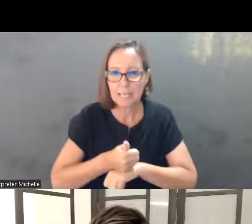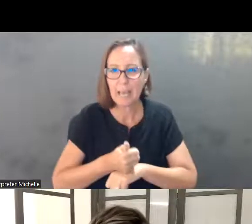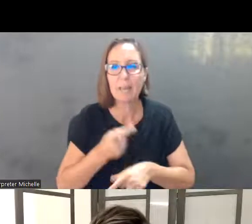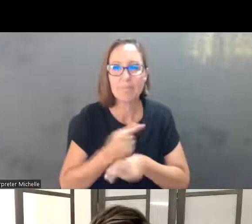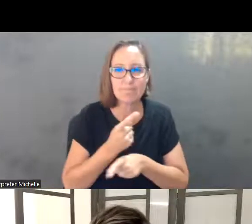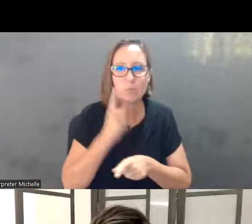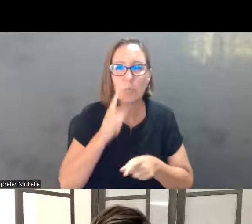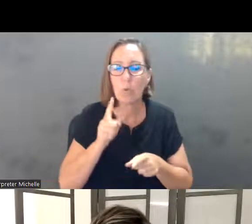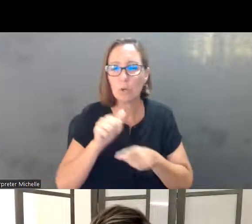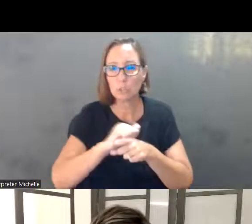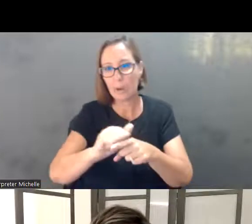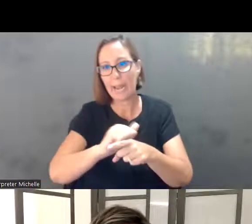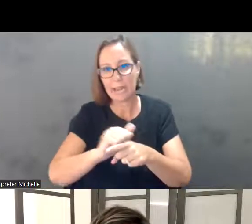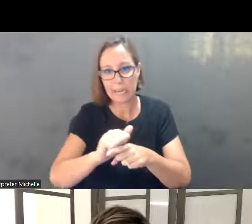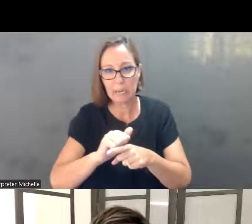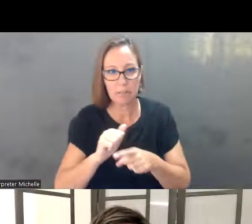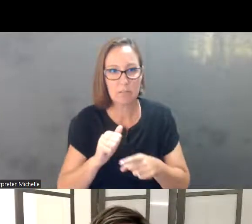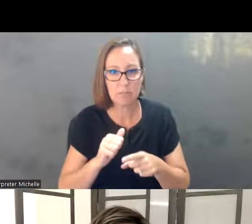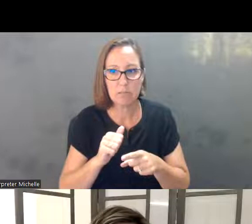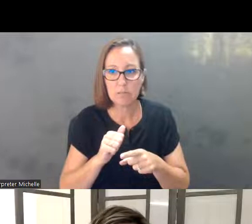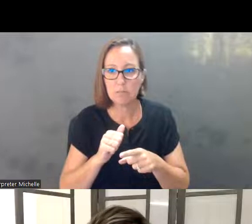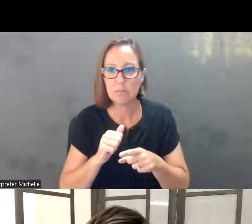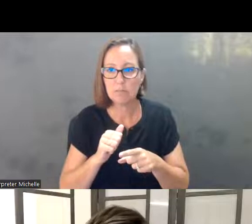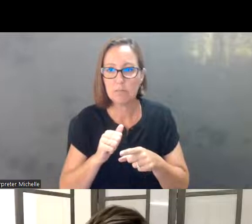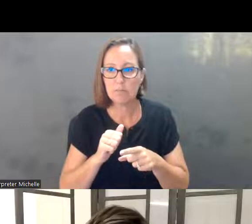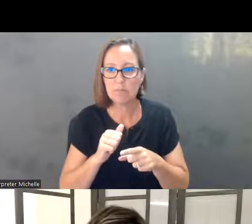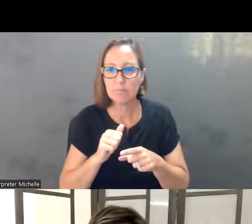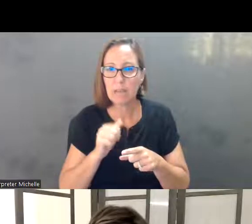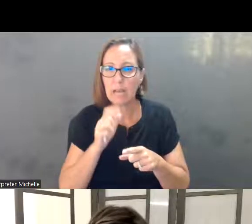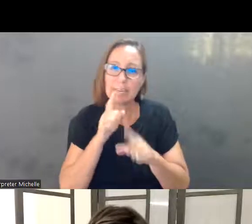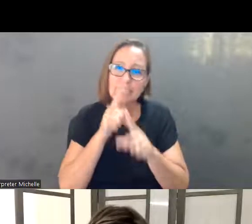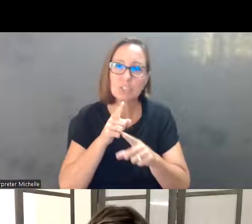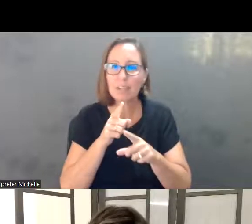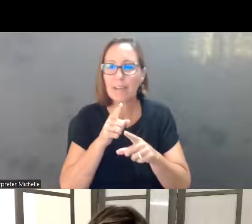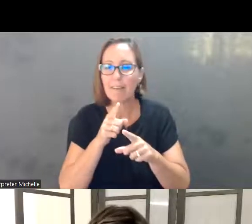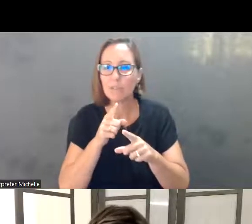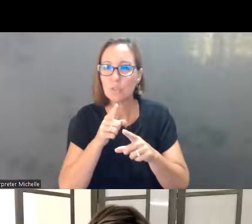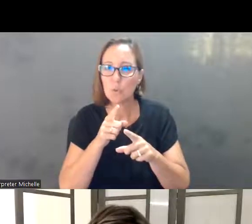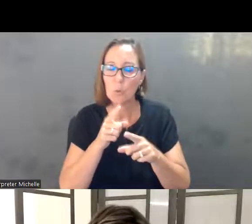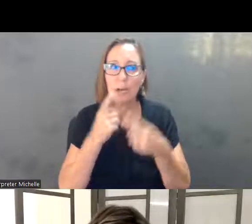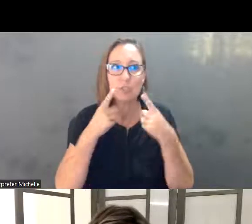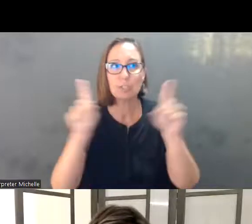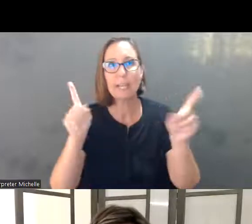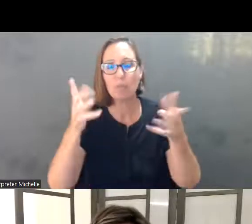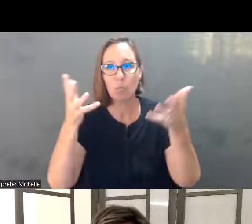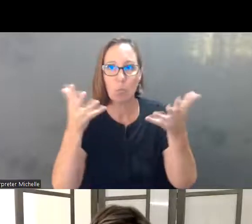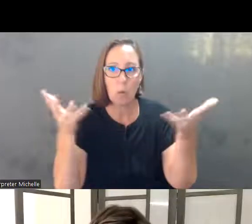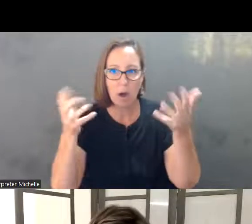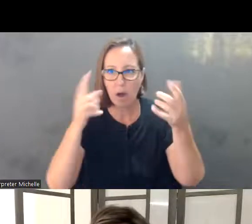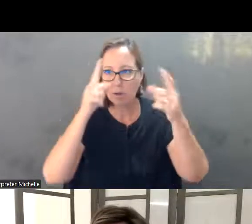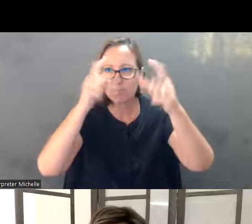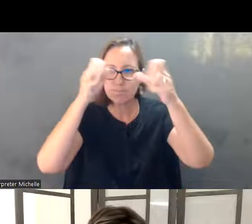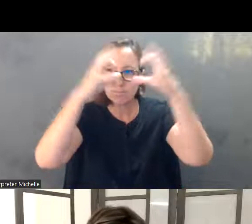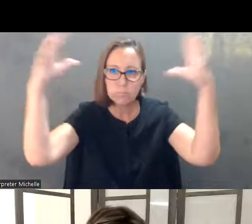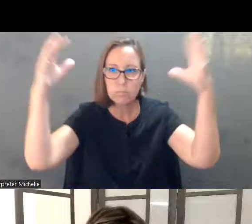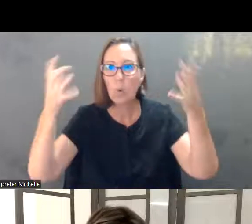stipend initiative to achieve the outcomes of interest, as Renita mentioned, increasing